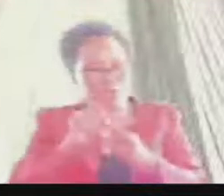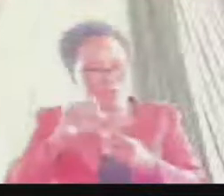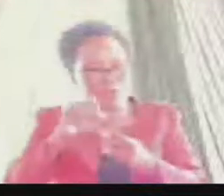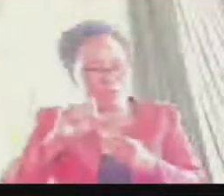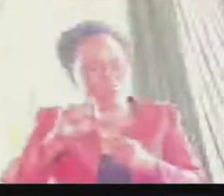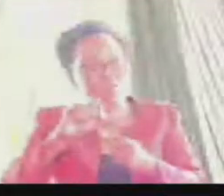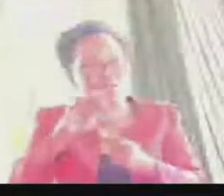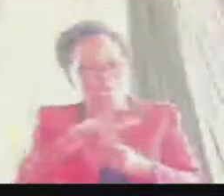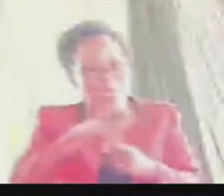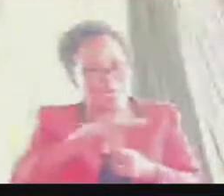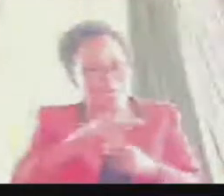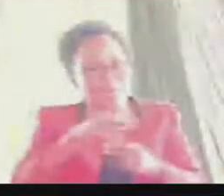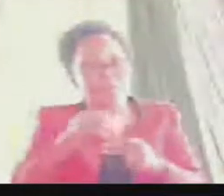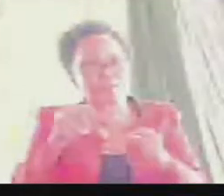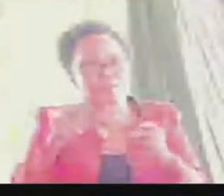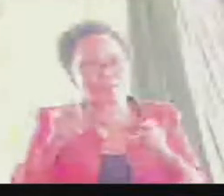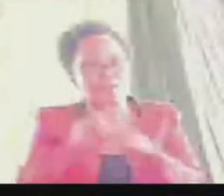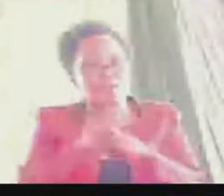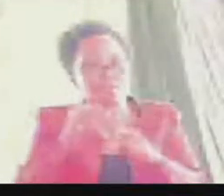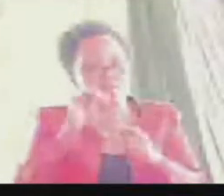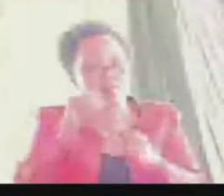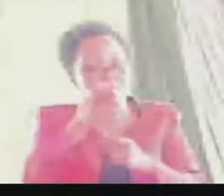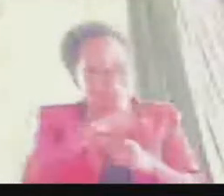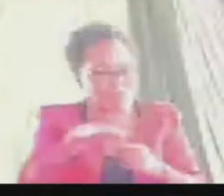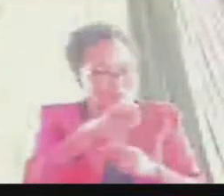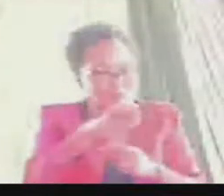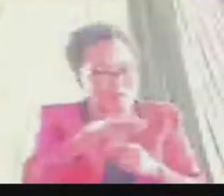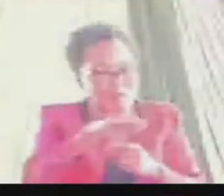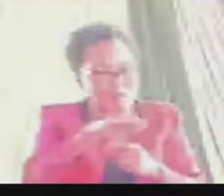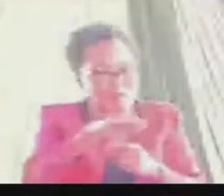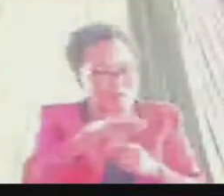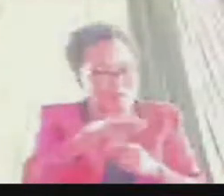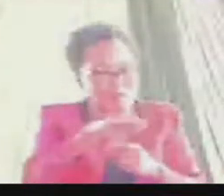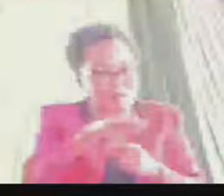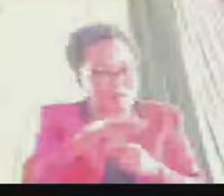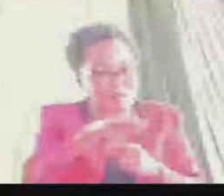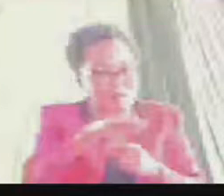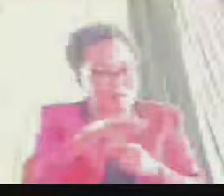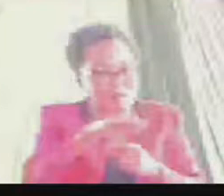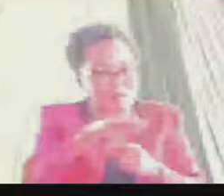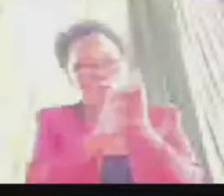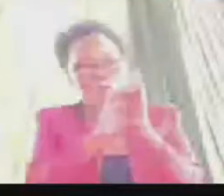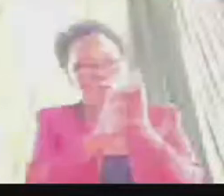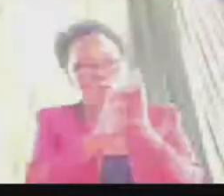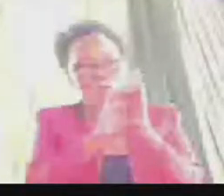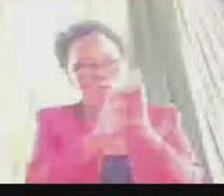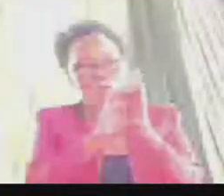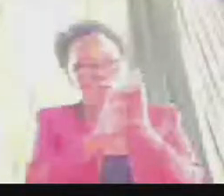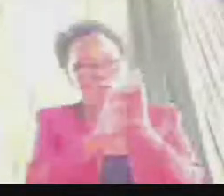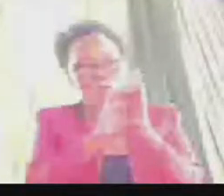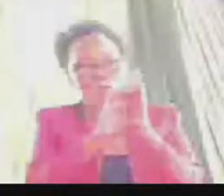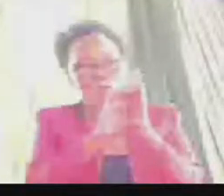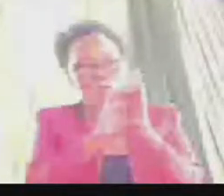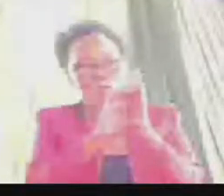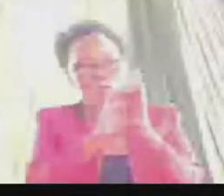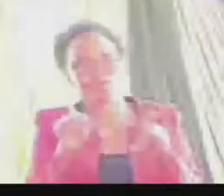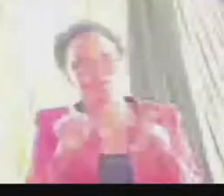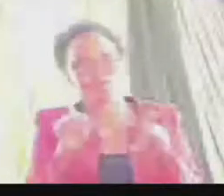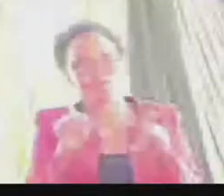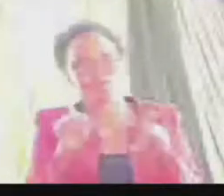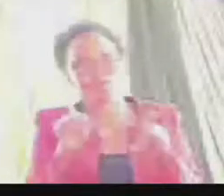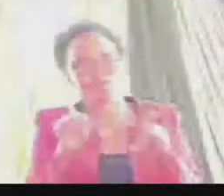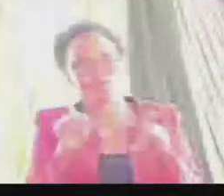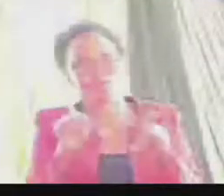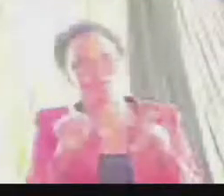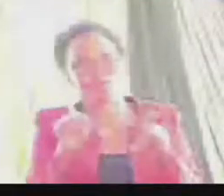the laws. I think there is need to come up with an approach. I have also said in the